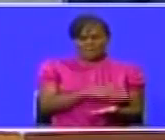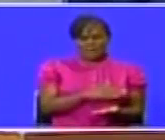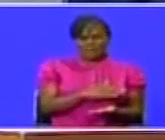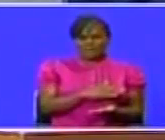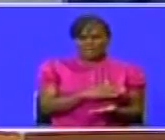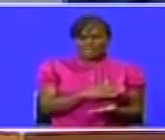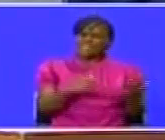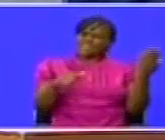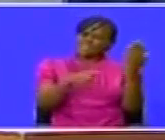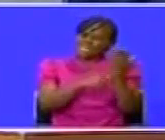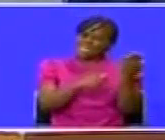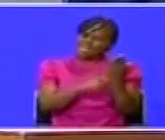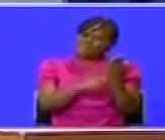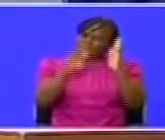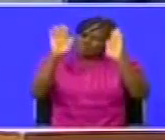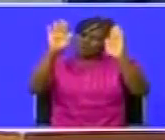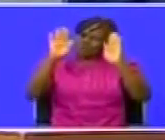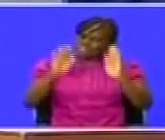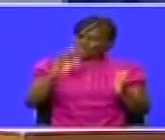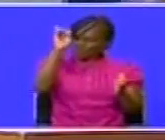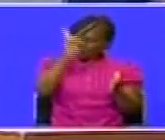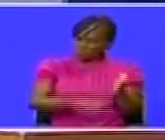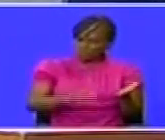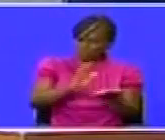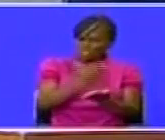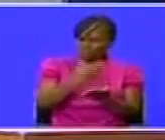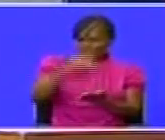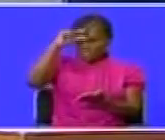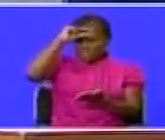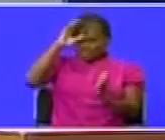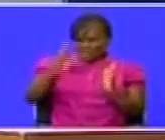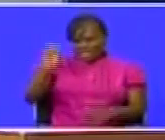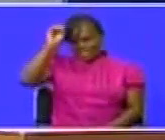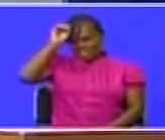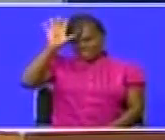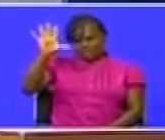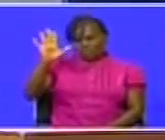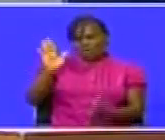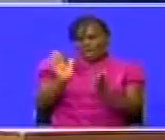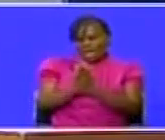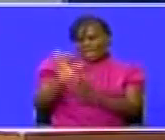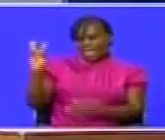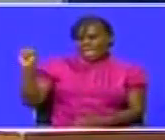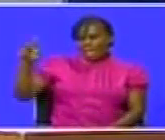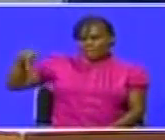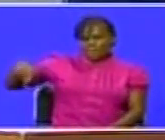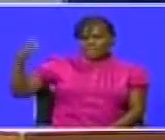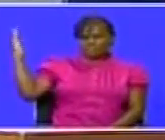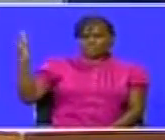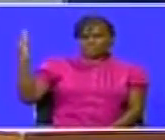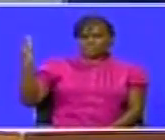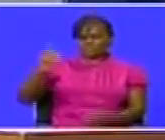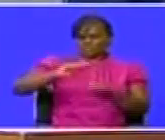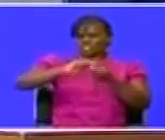Now, what's in a name? A protracted war of words between the Kiambu governor, William Kabogo, and Kabete member of parliament is shaping up into